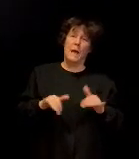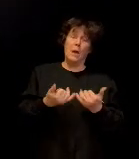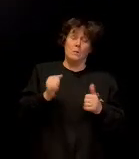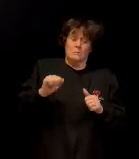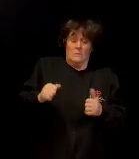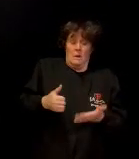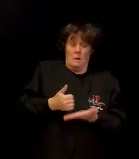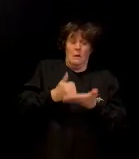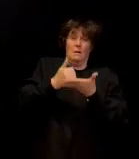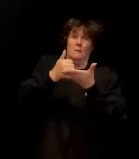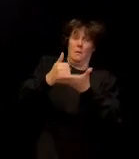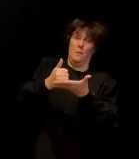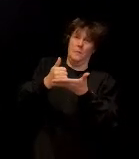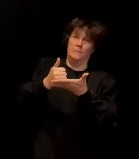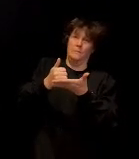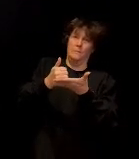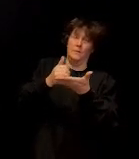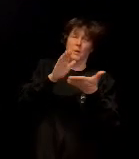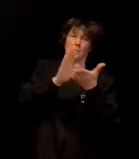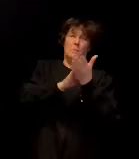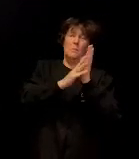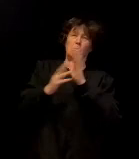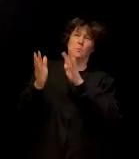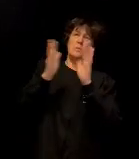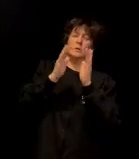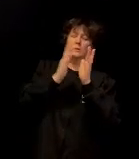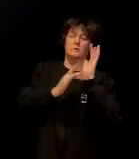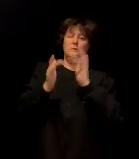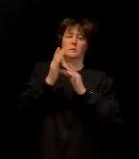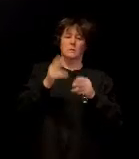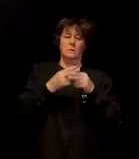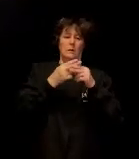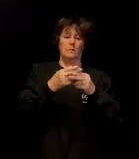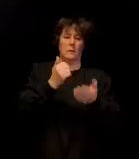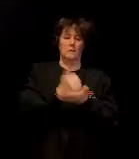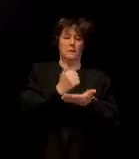I help? And we give you the praise in Jesus' name. Amen. You guys be safe.